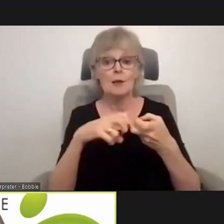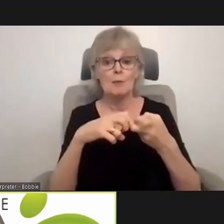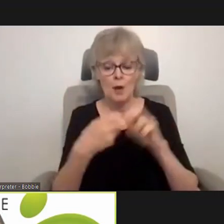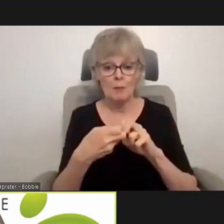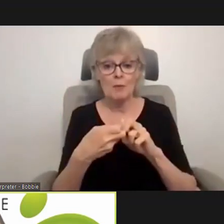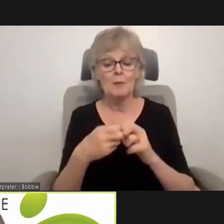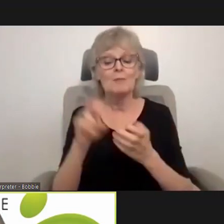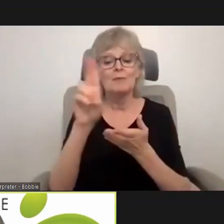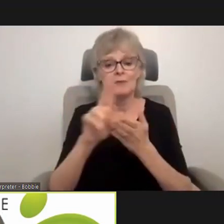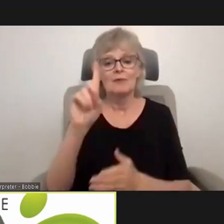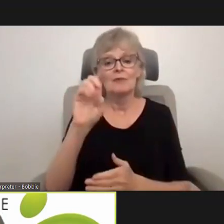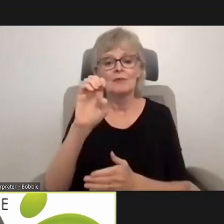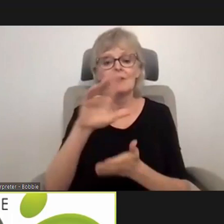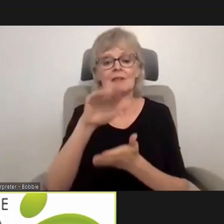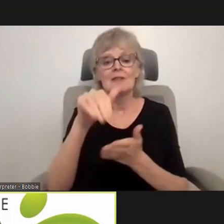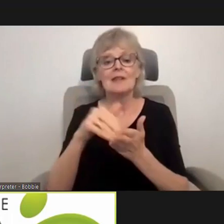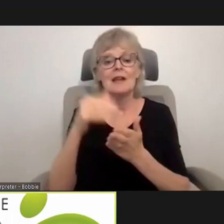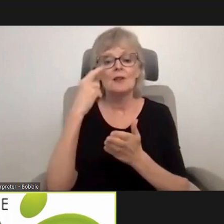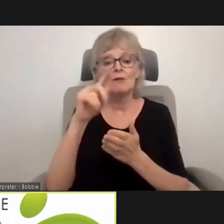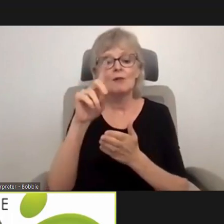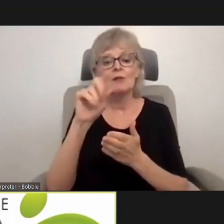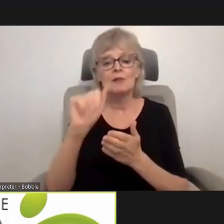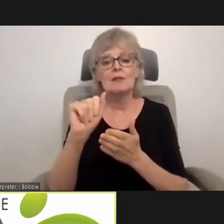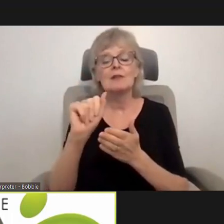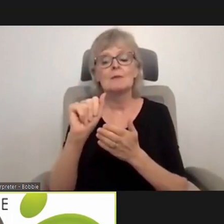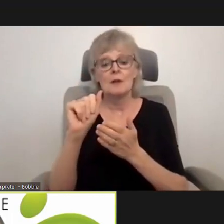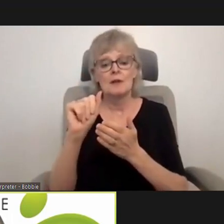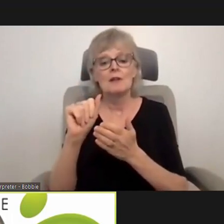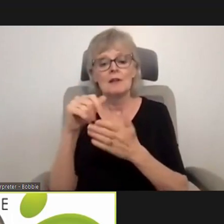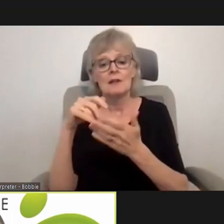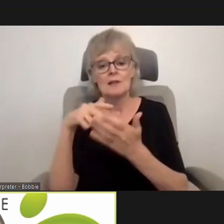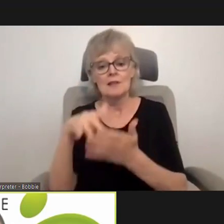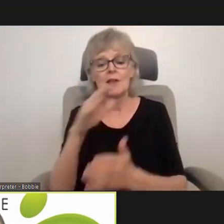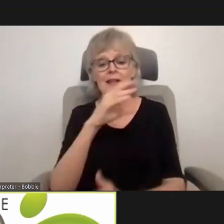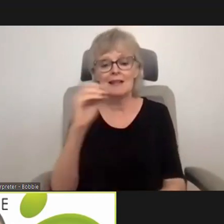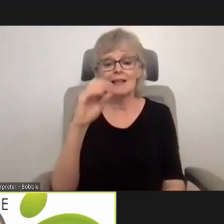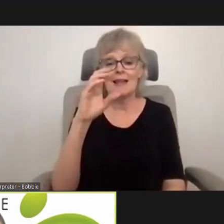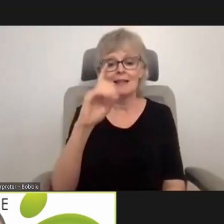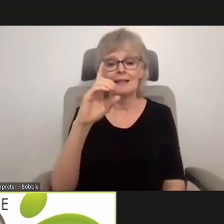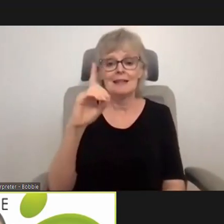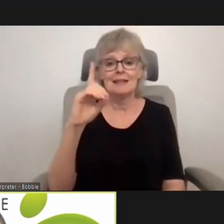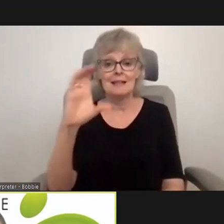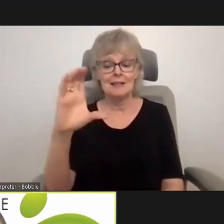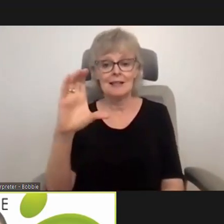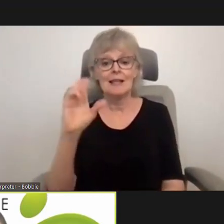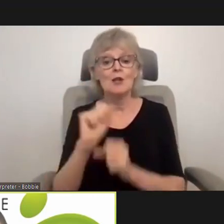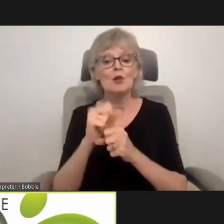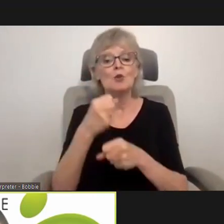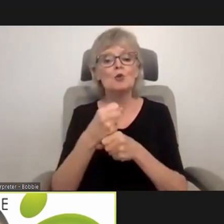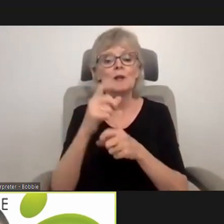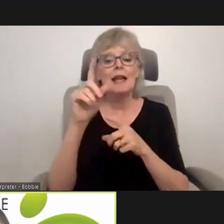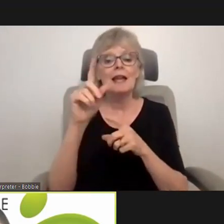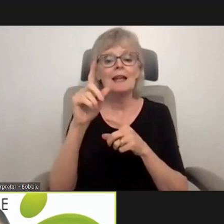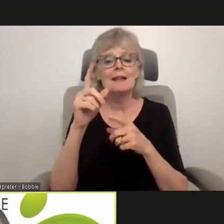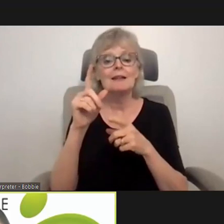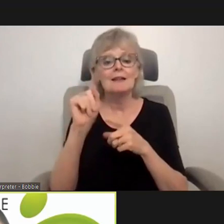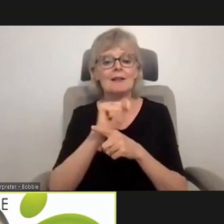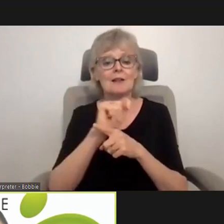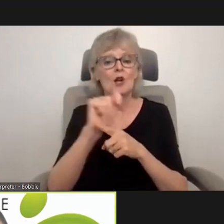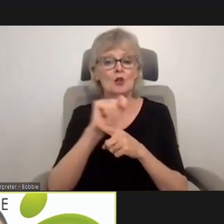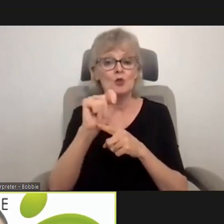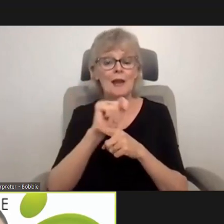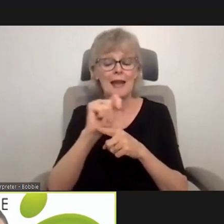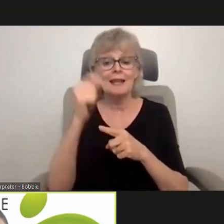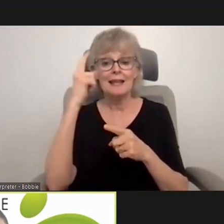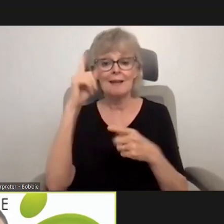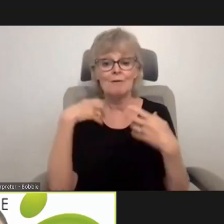University of Delaware Center for Disability Studies, along with DDC, created a training for healthcare professionals